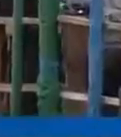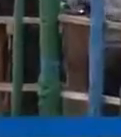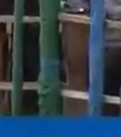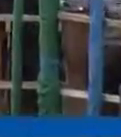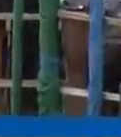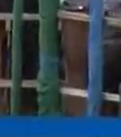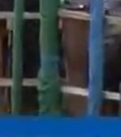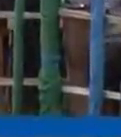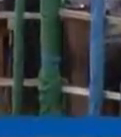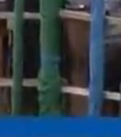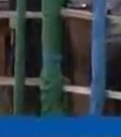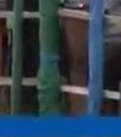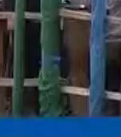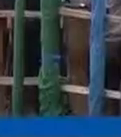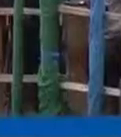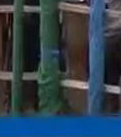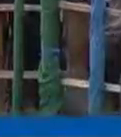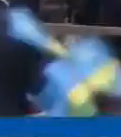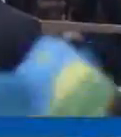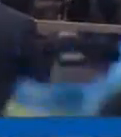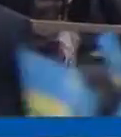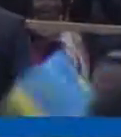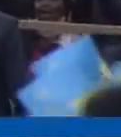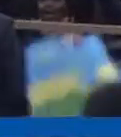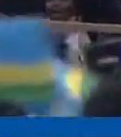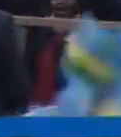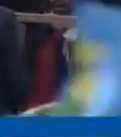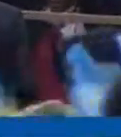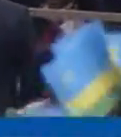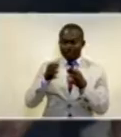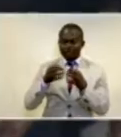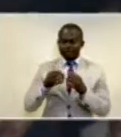that they fulfilled their promise, and so should his leadership.